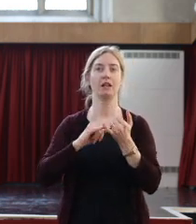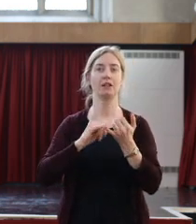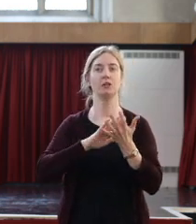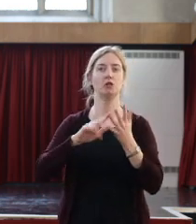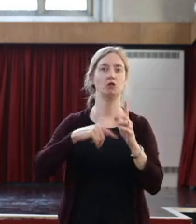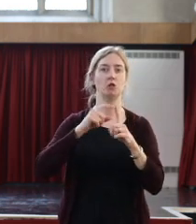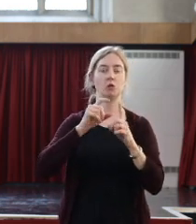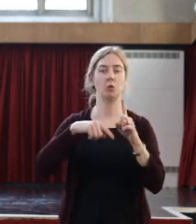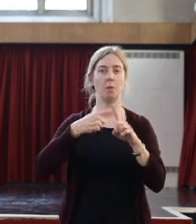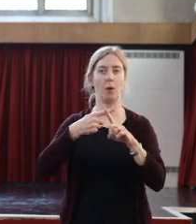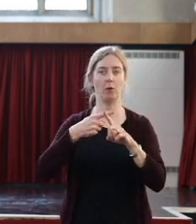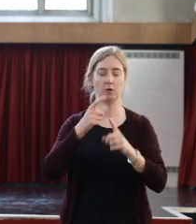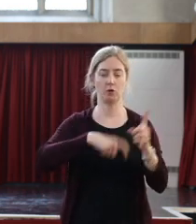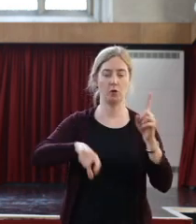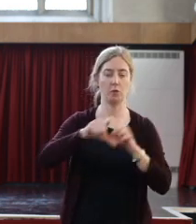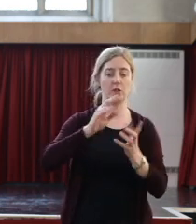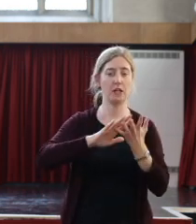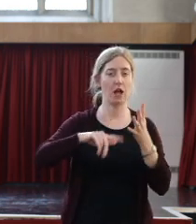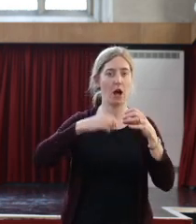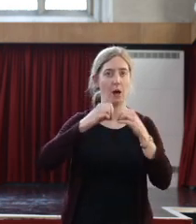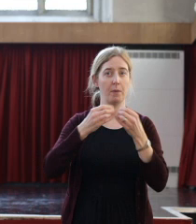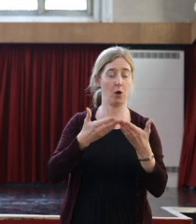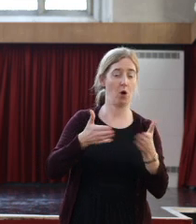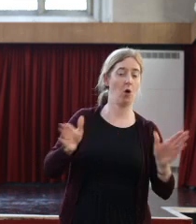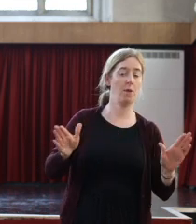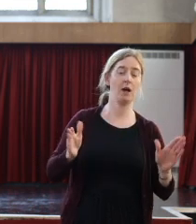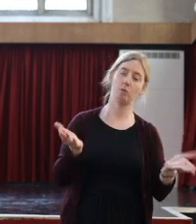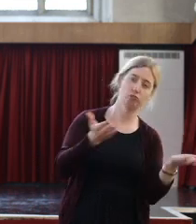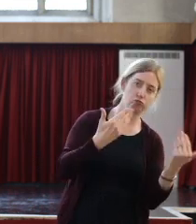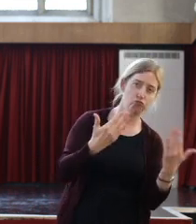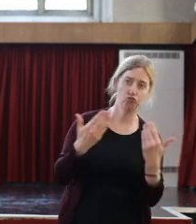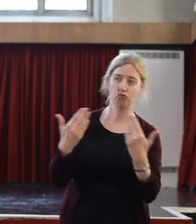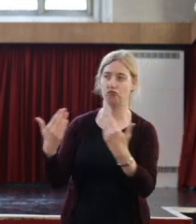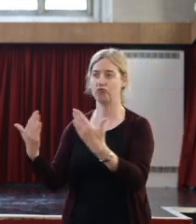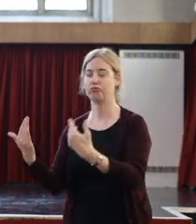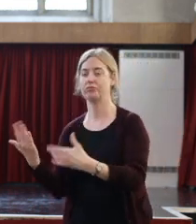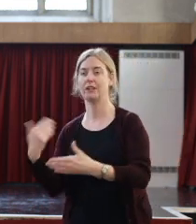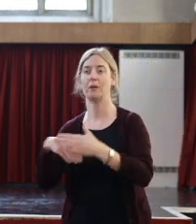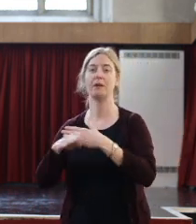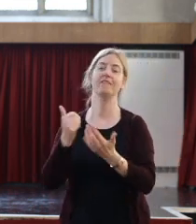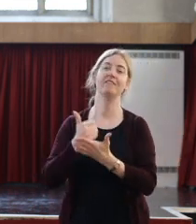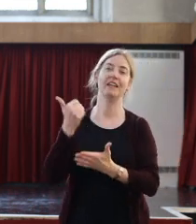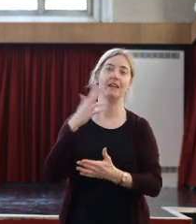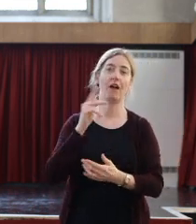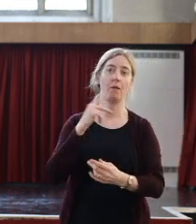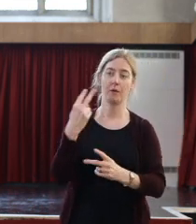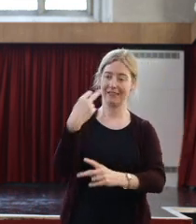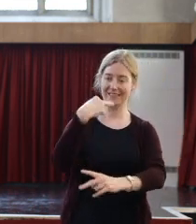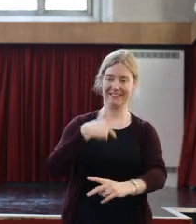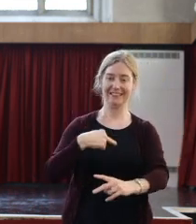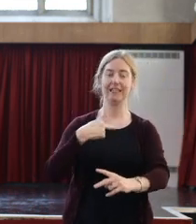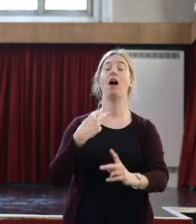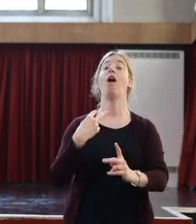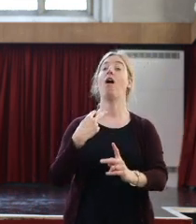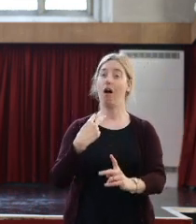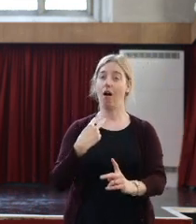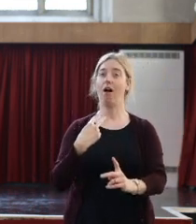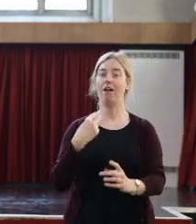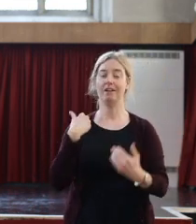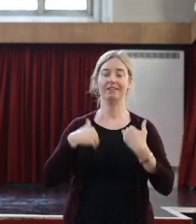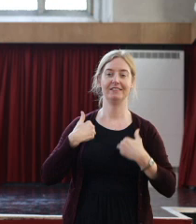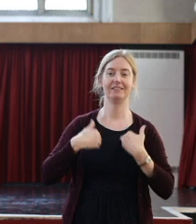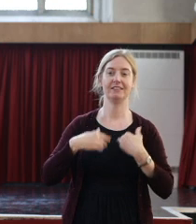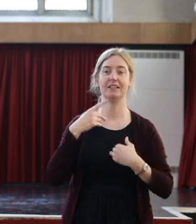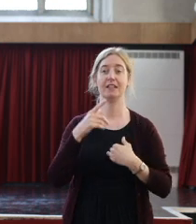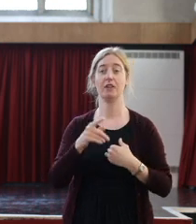Hub are opening up their base for people, which is absolutely fantastic. And actually, some of the people that I